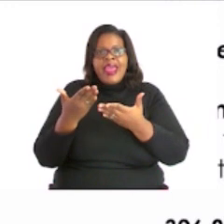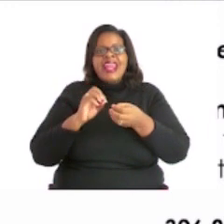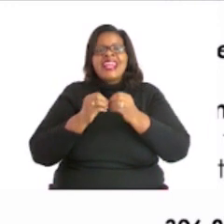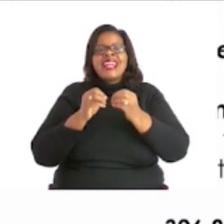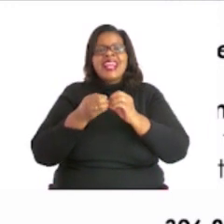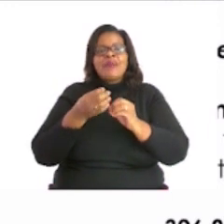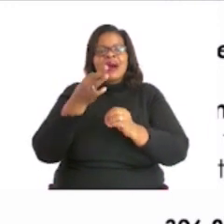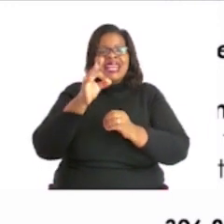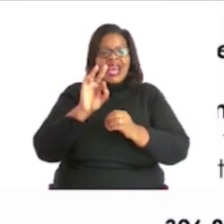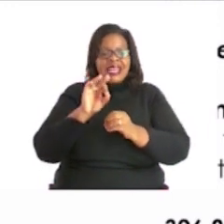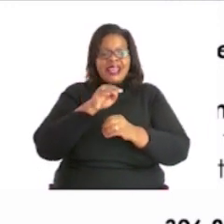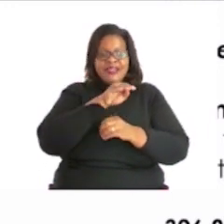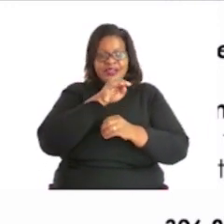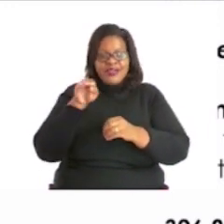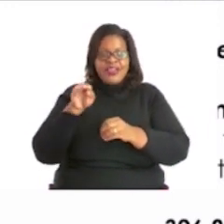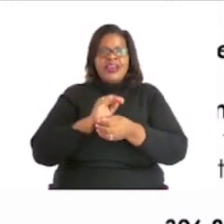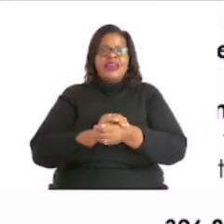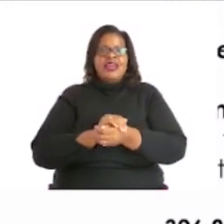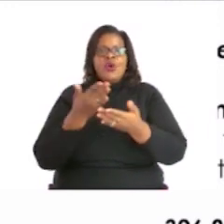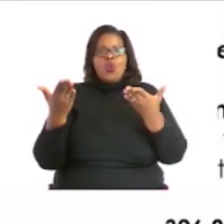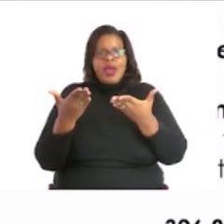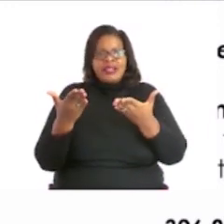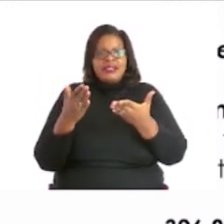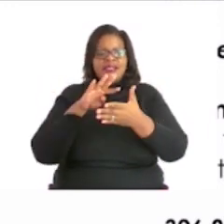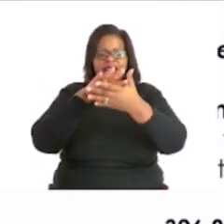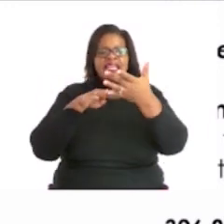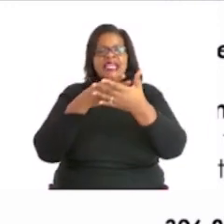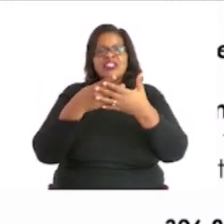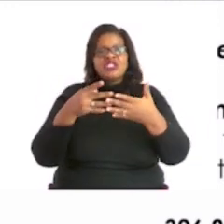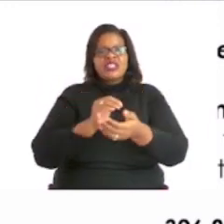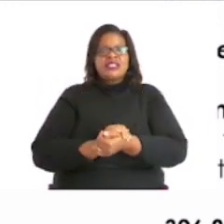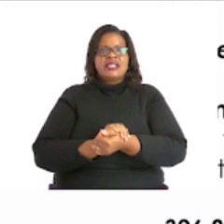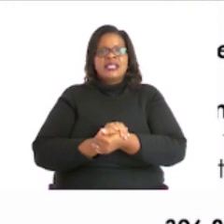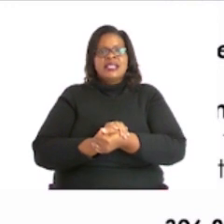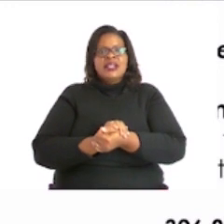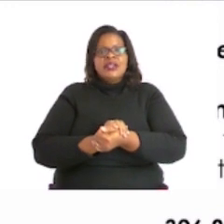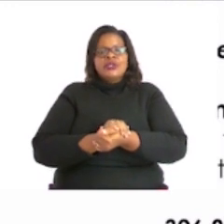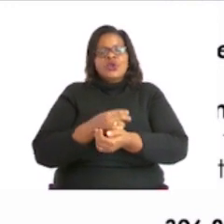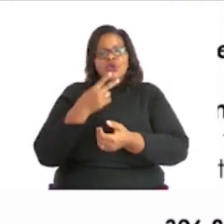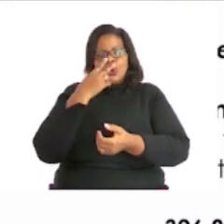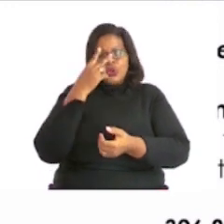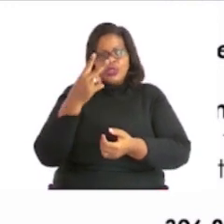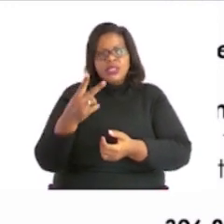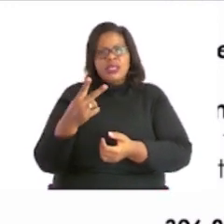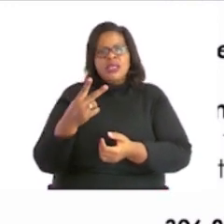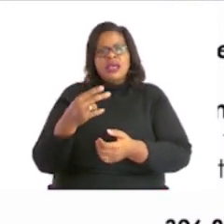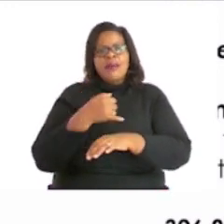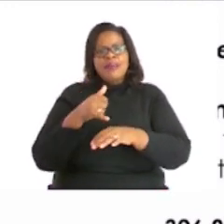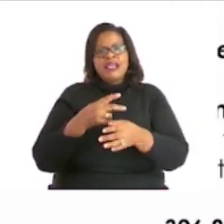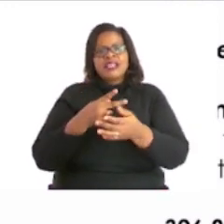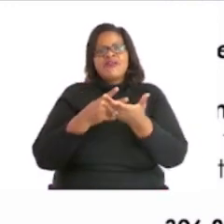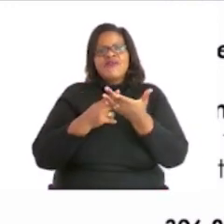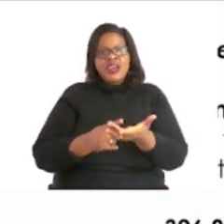9? And if we refer to our place value chart, we see the place value of the 9